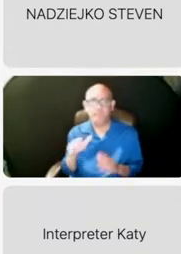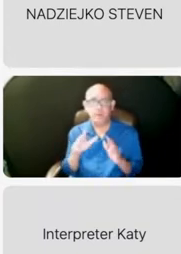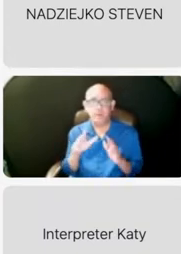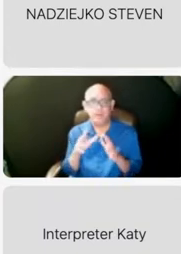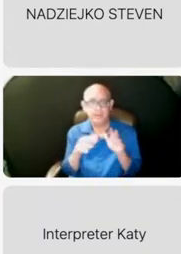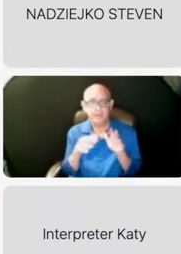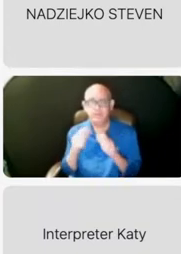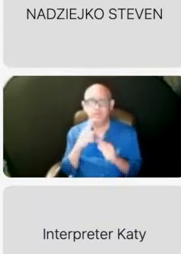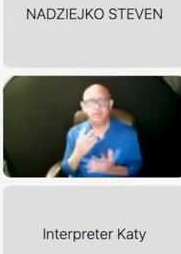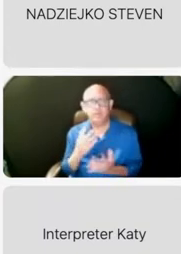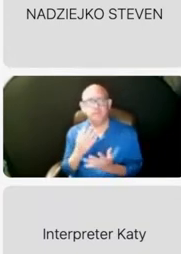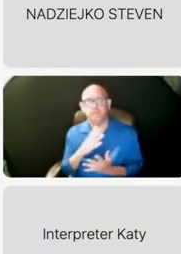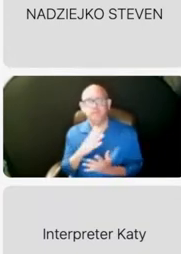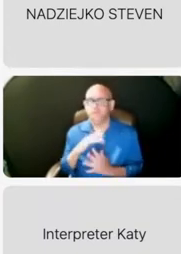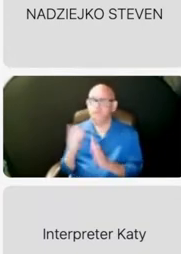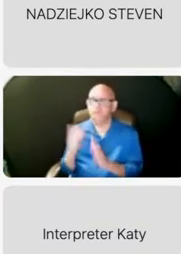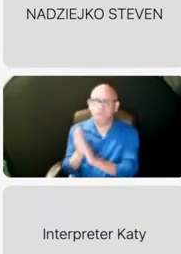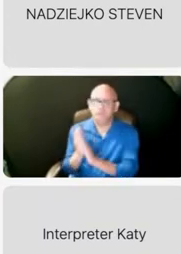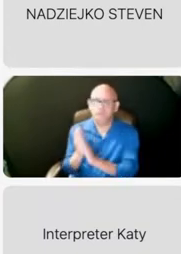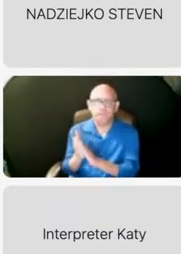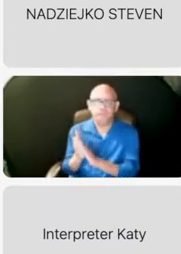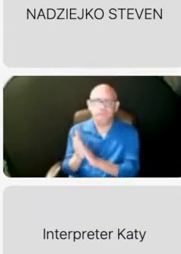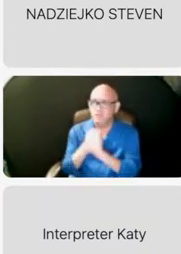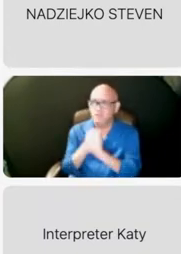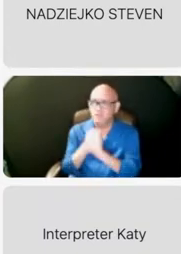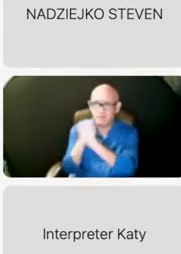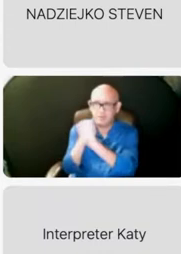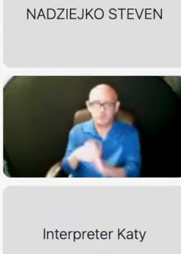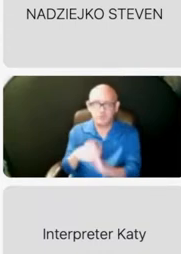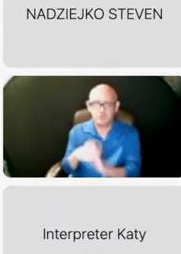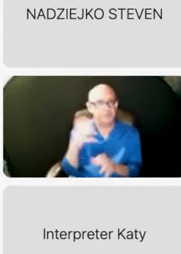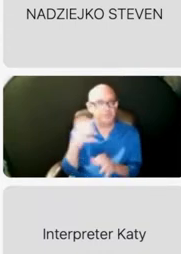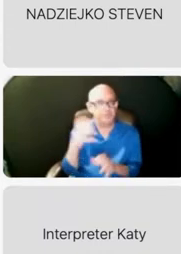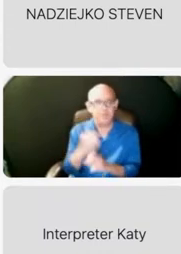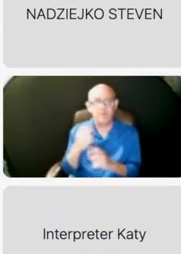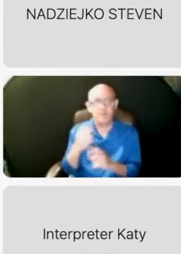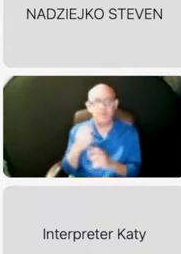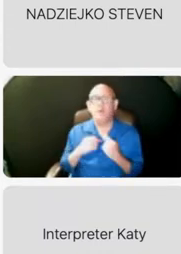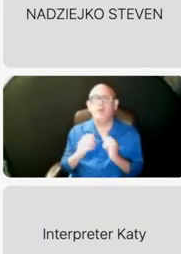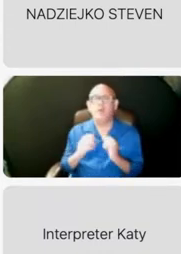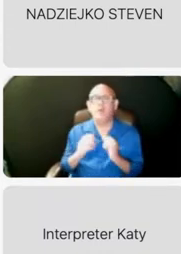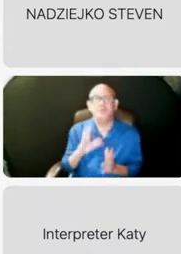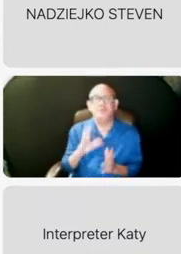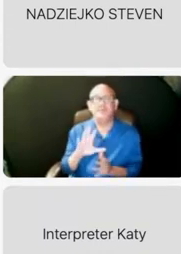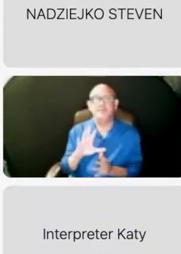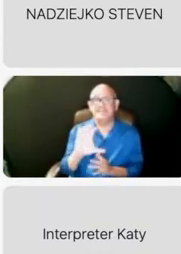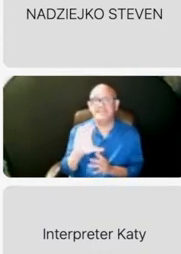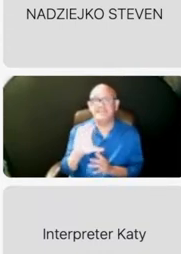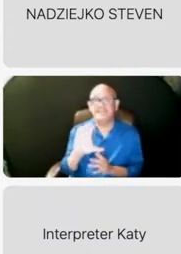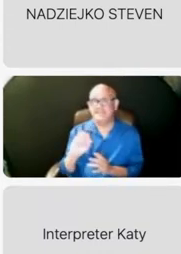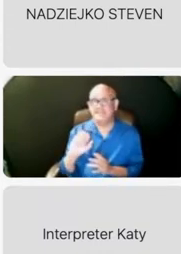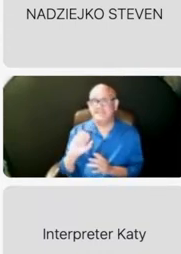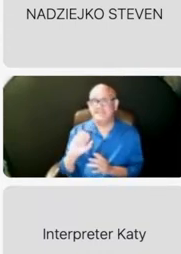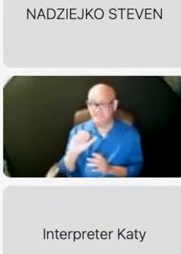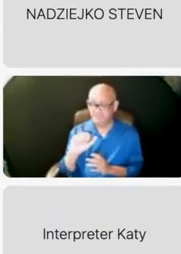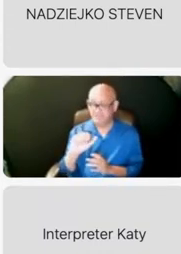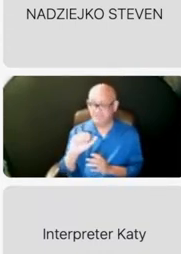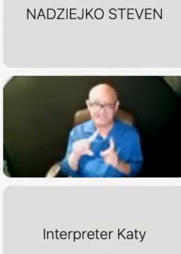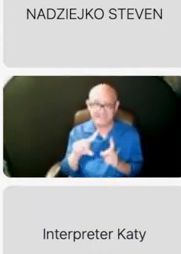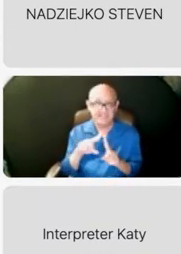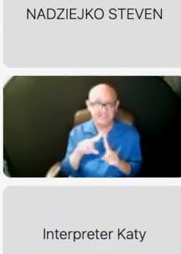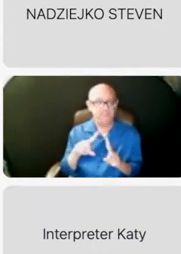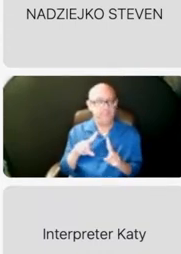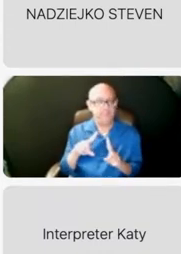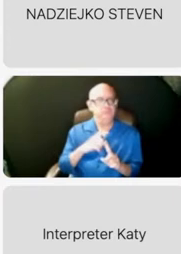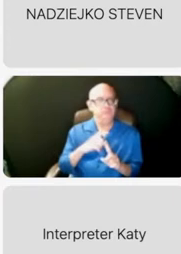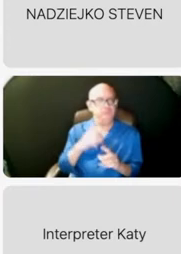congratulations to all of tonight's winners and we encourage our cjusd staff to continue to acknowledge and nominate more of